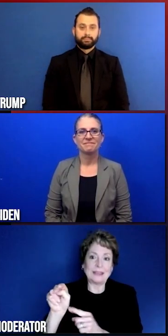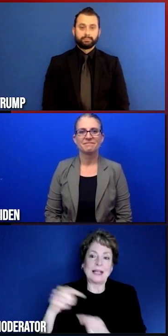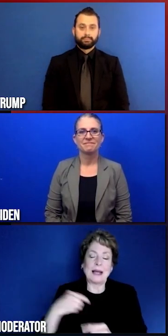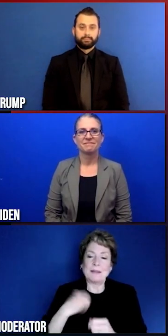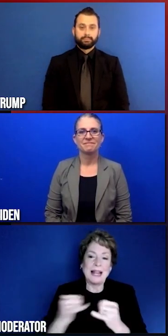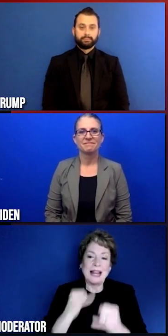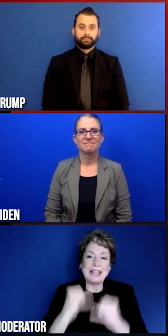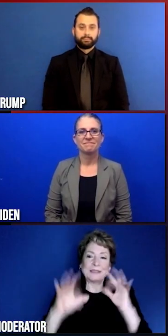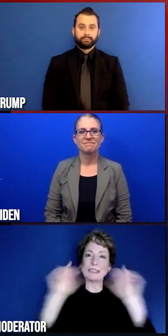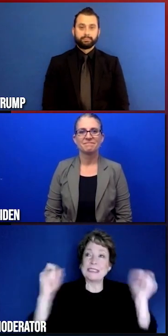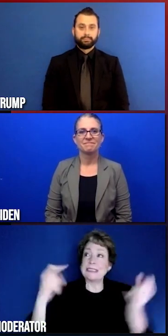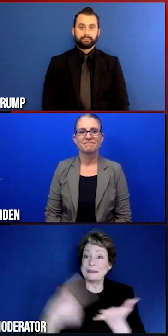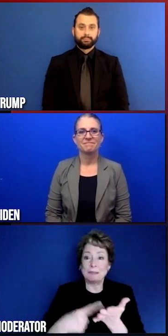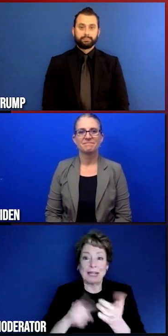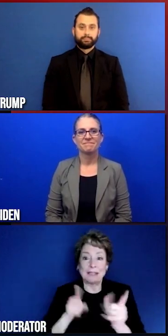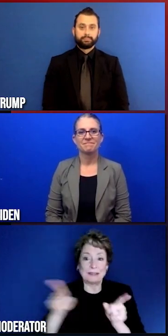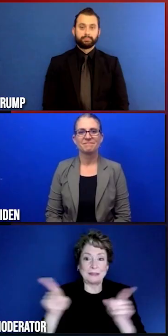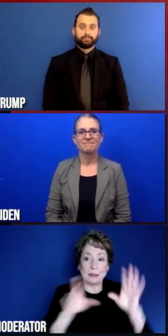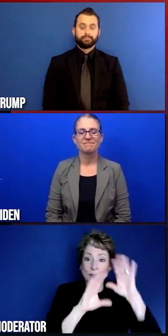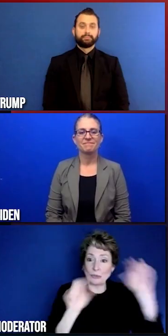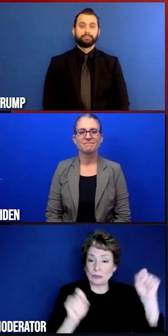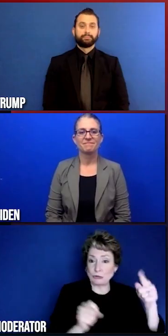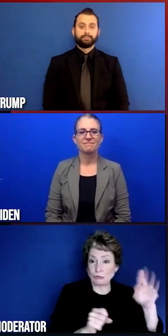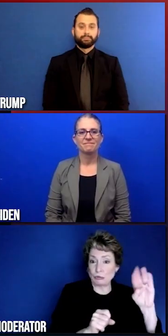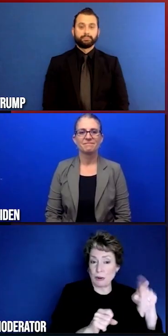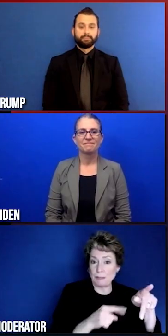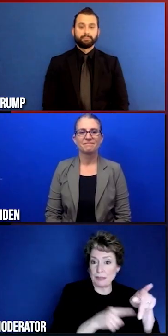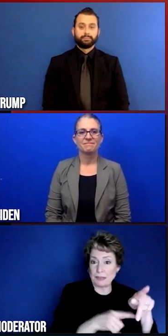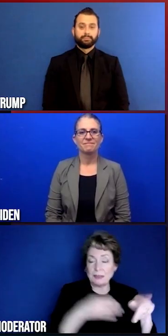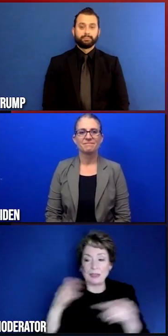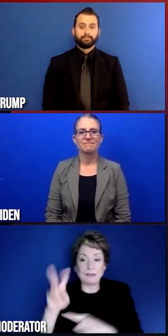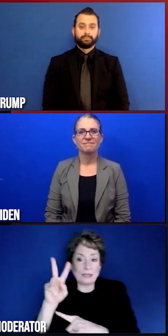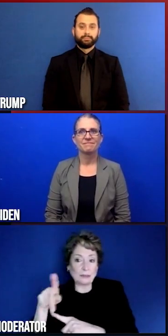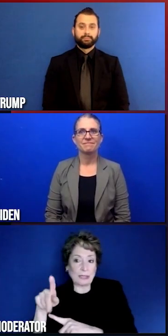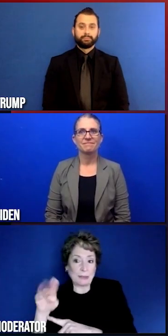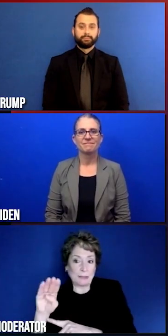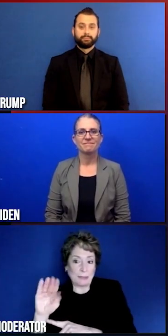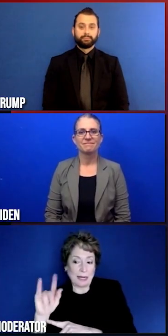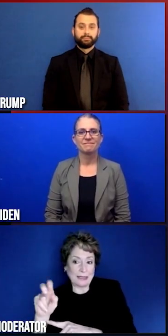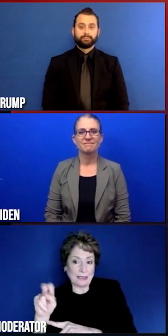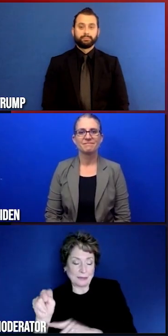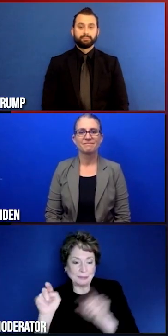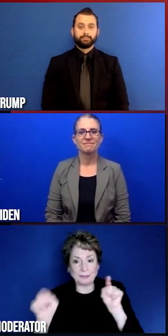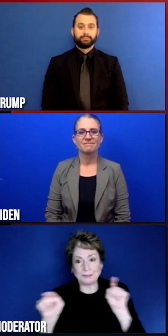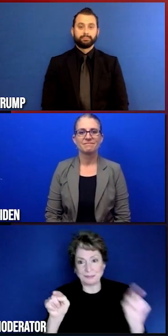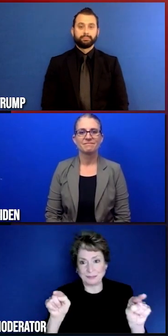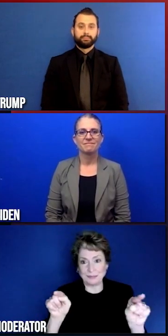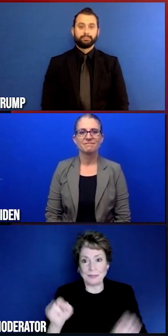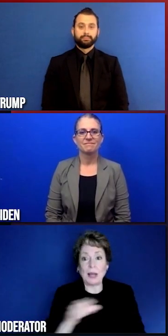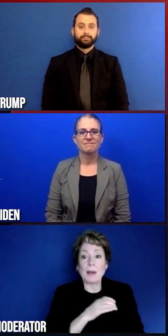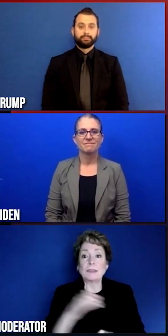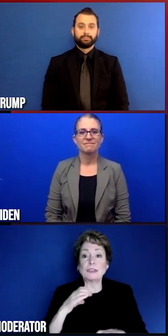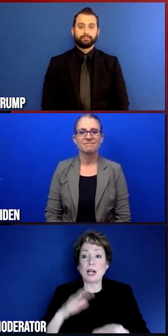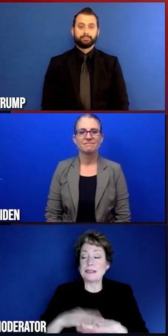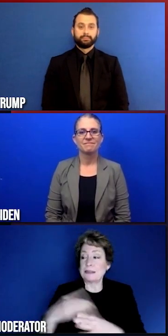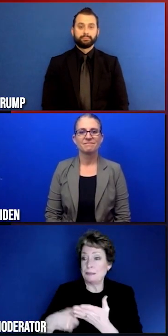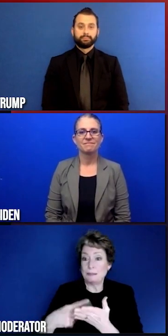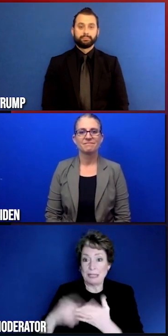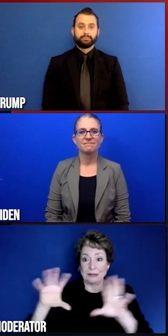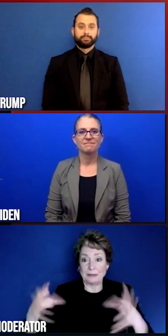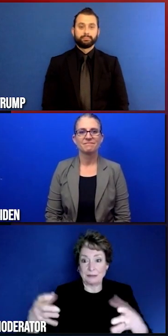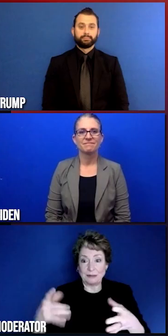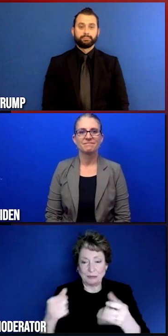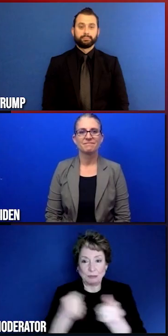is sponsored by the Commission on Presidential Debates. It is conducted under health and safety protocols designed by the Commission's